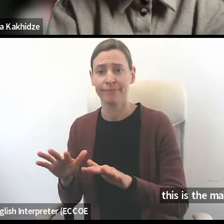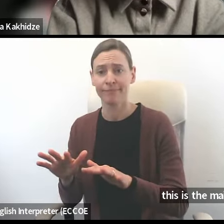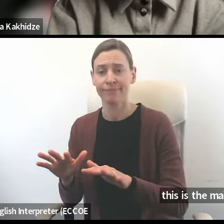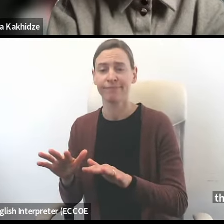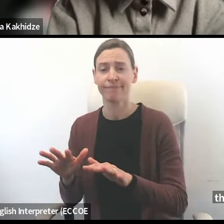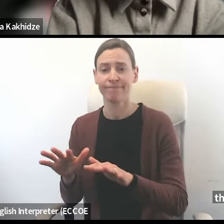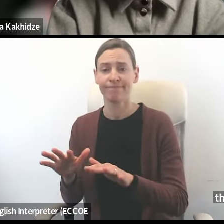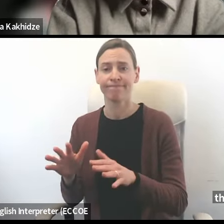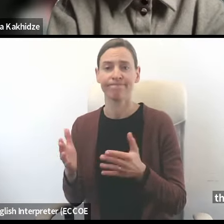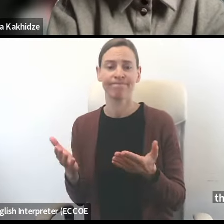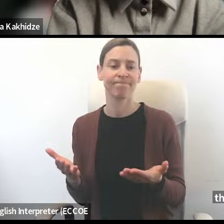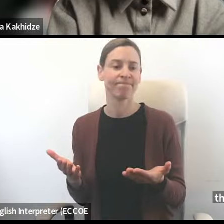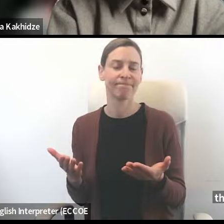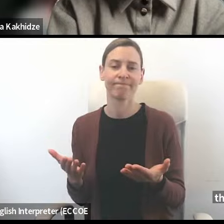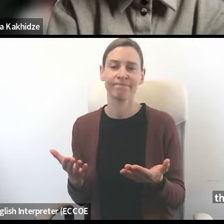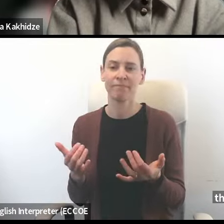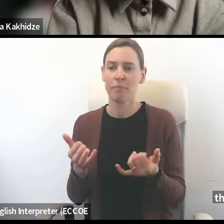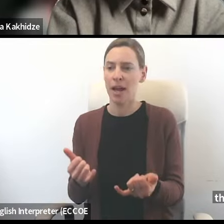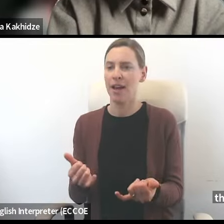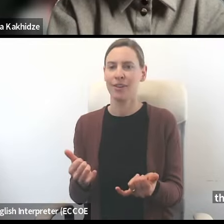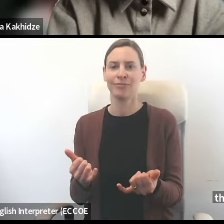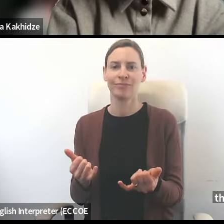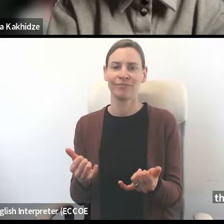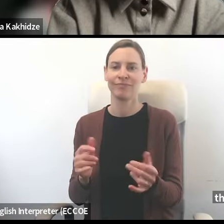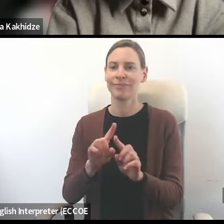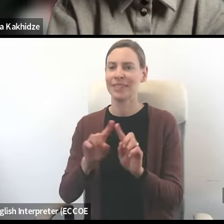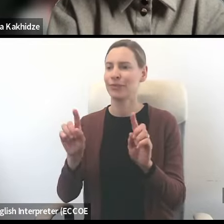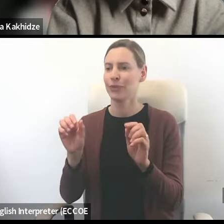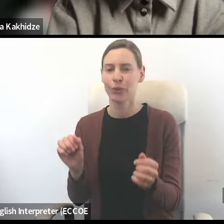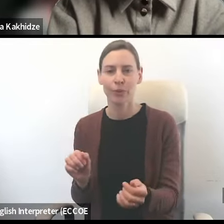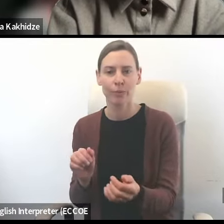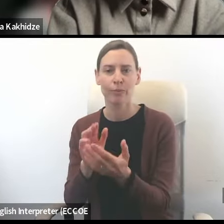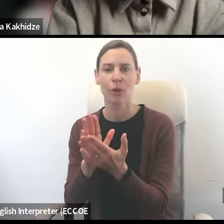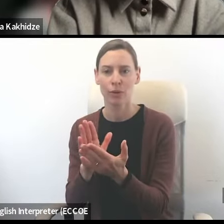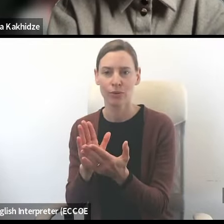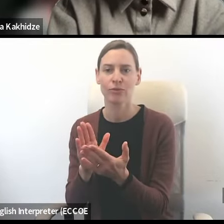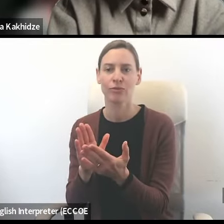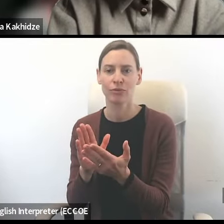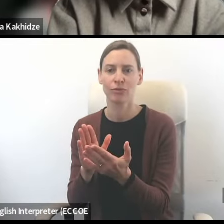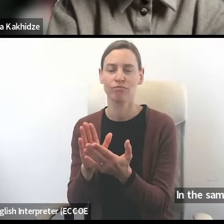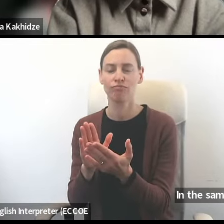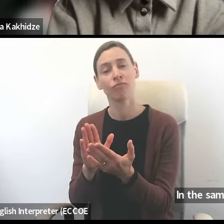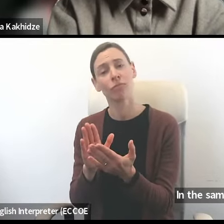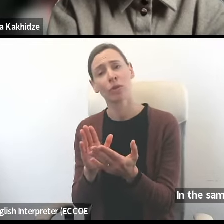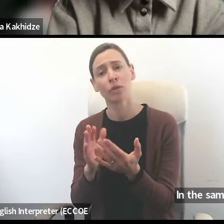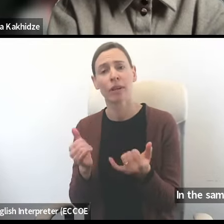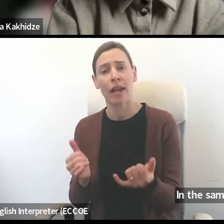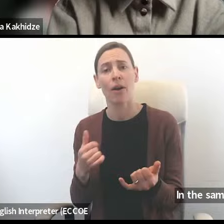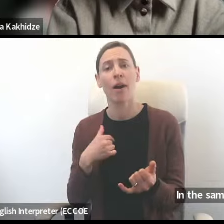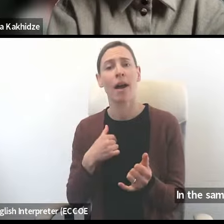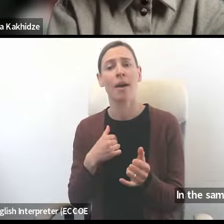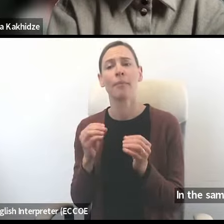in the same way anymore. So I'm focused on text,